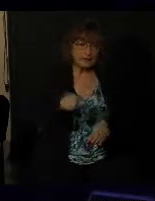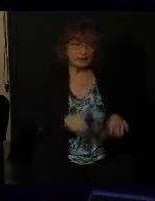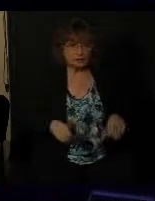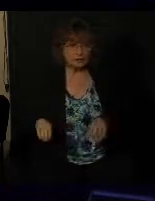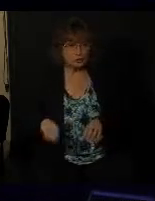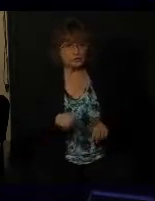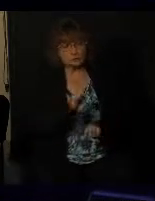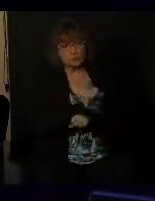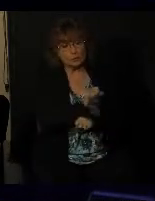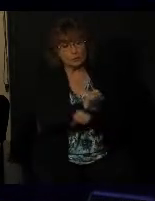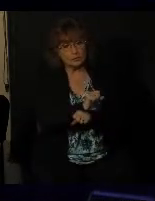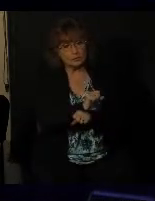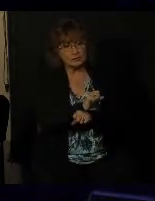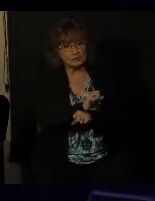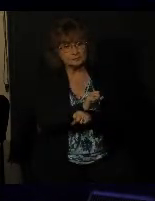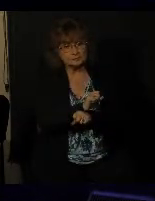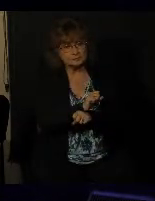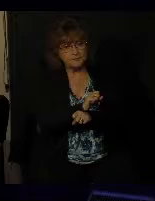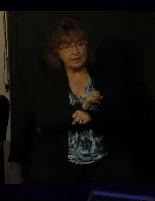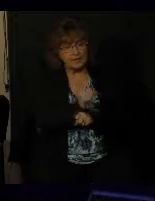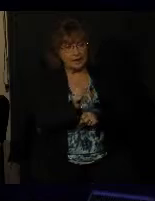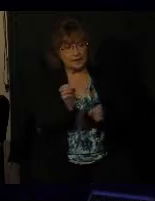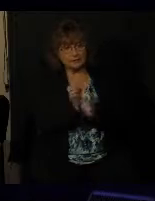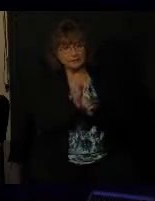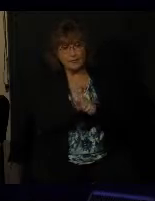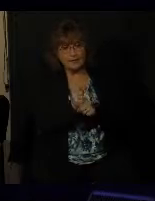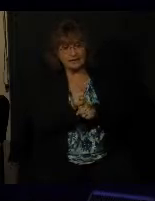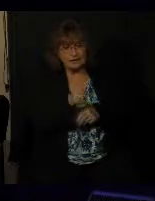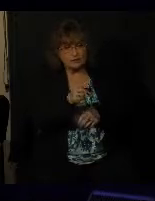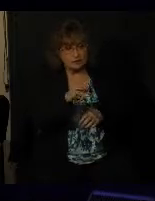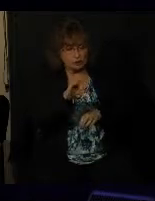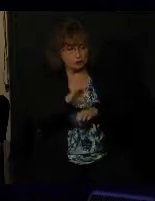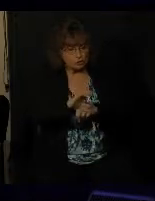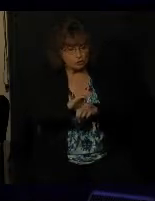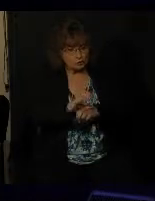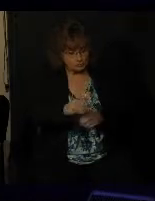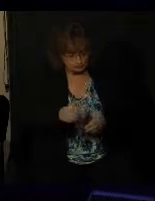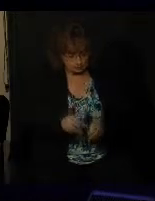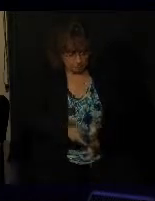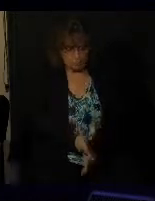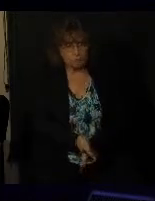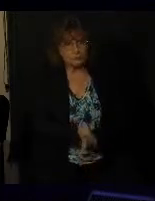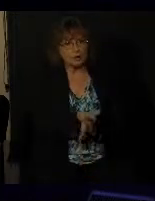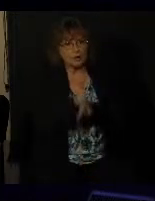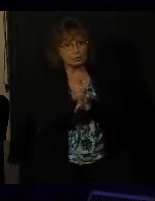He's increased your church for some reason. You ever ask yourself why?